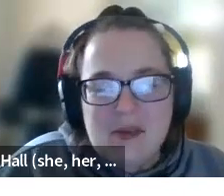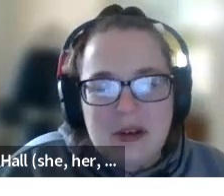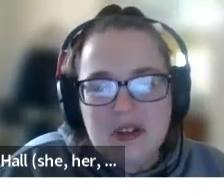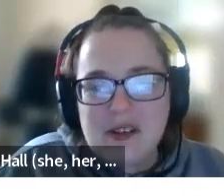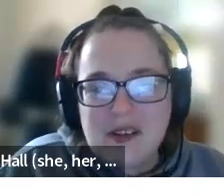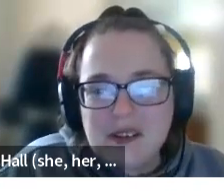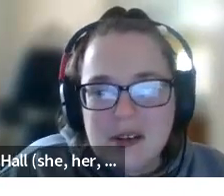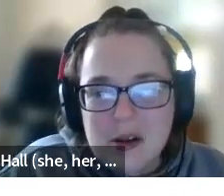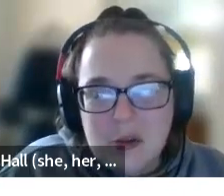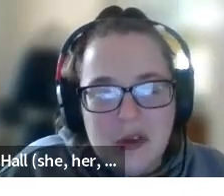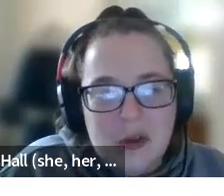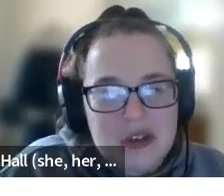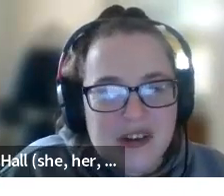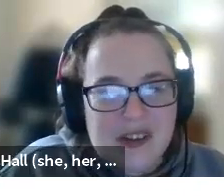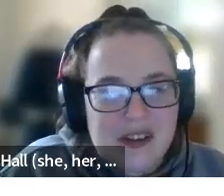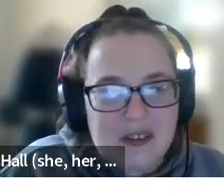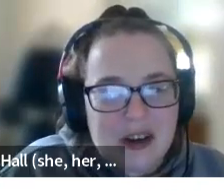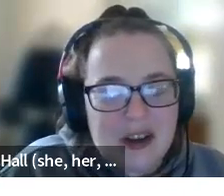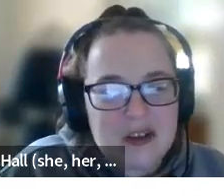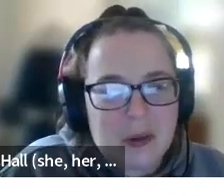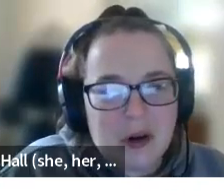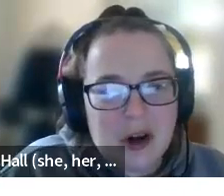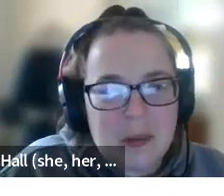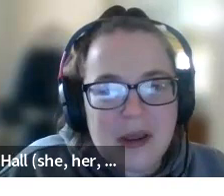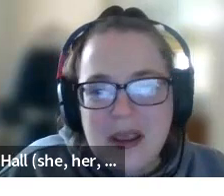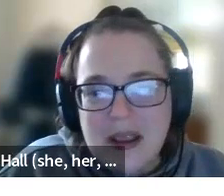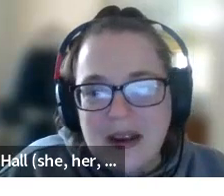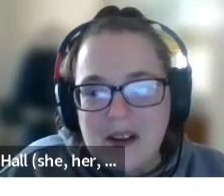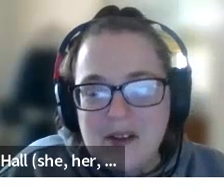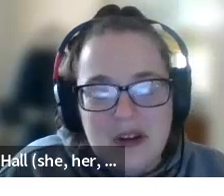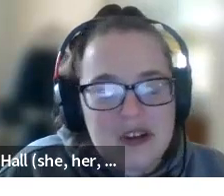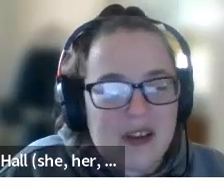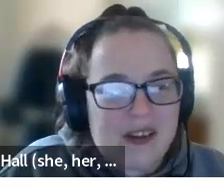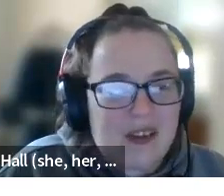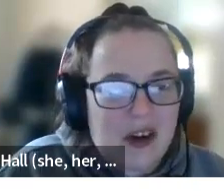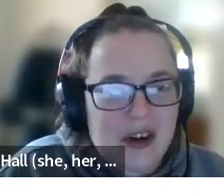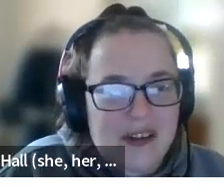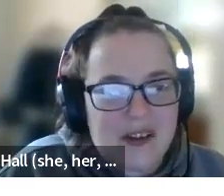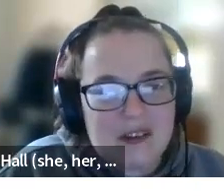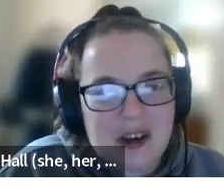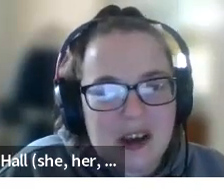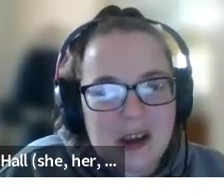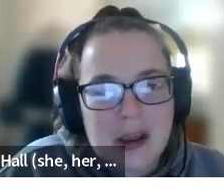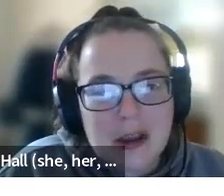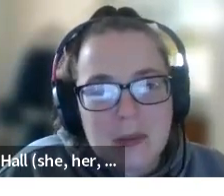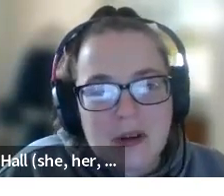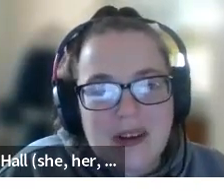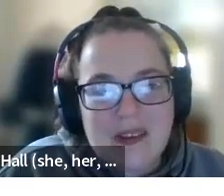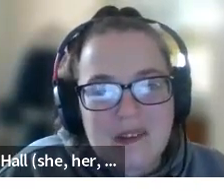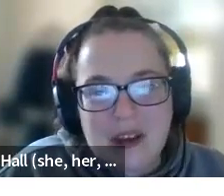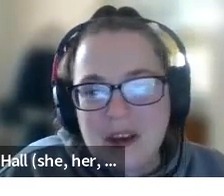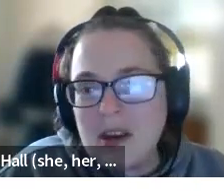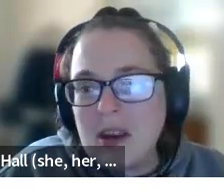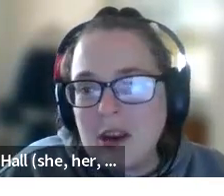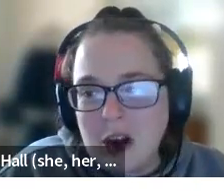AT specialist with the Michigan Assistive Technology Program, and I specialize in the areas of